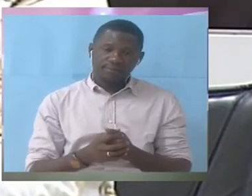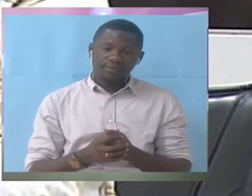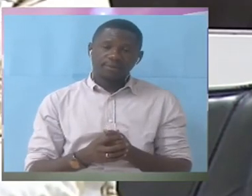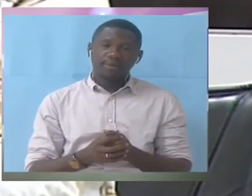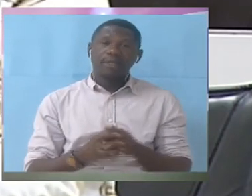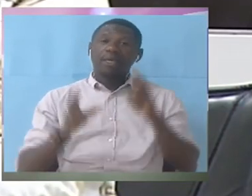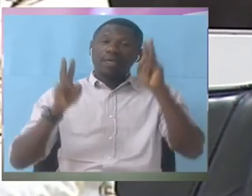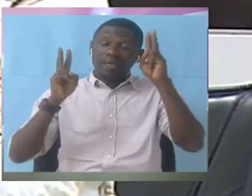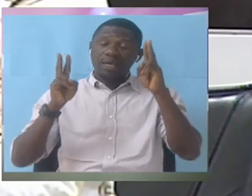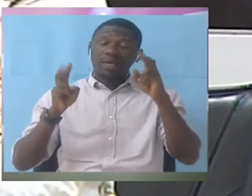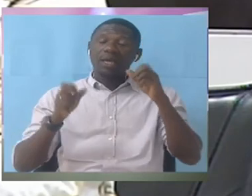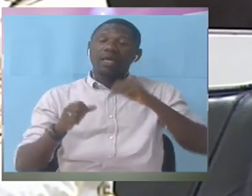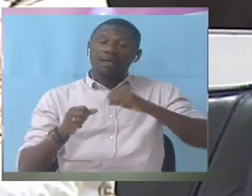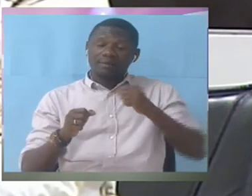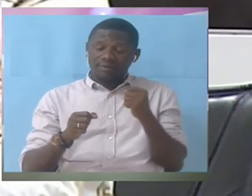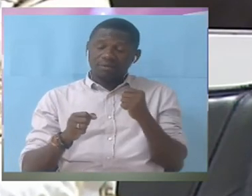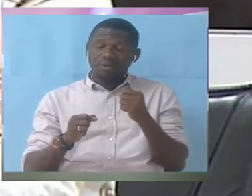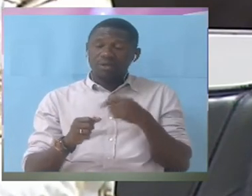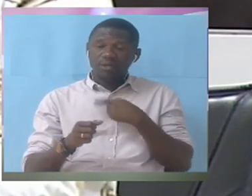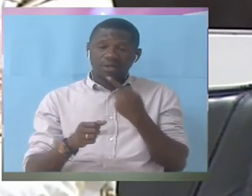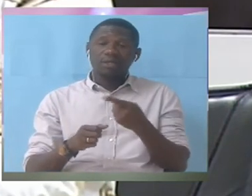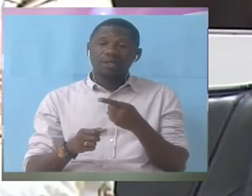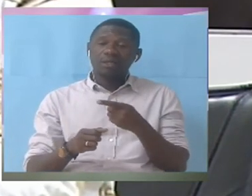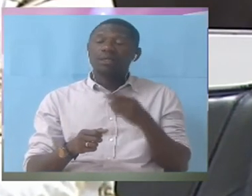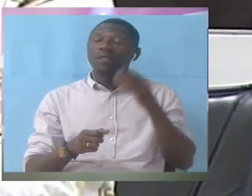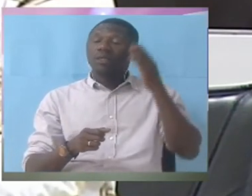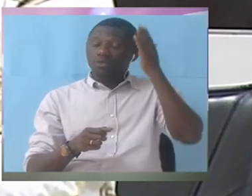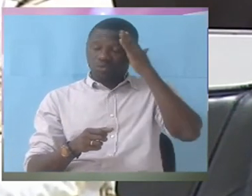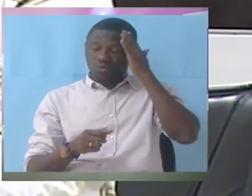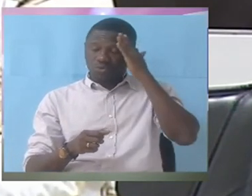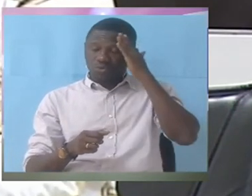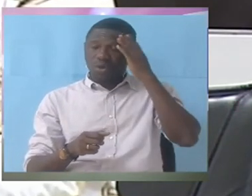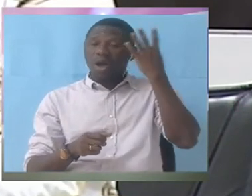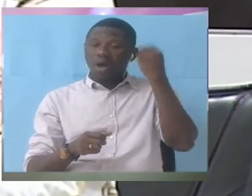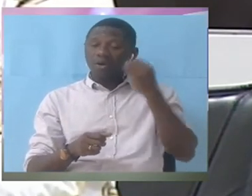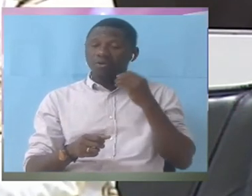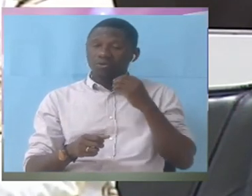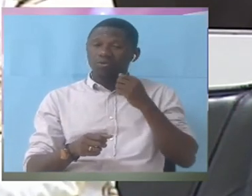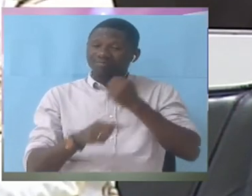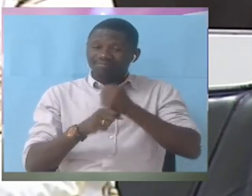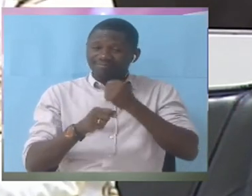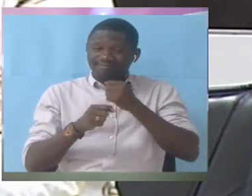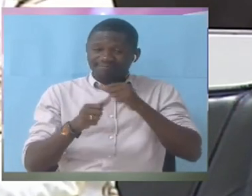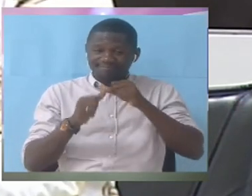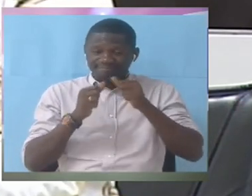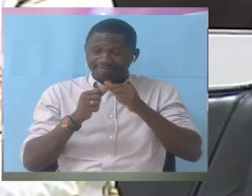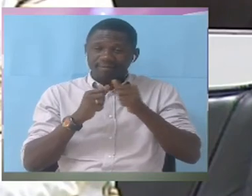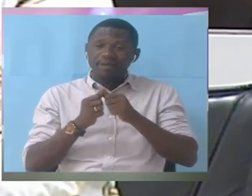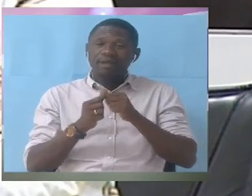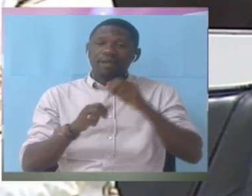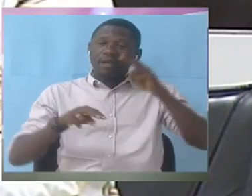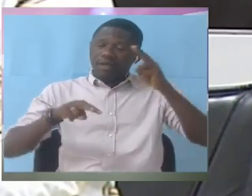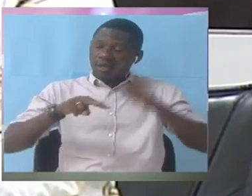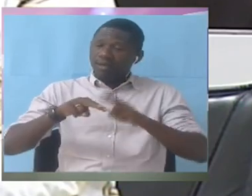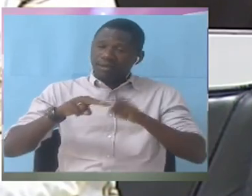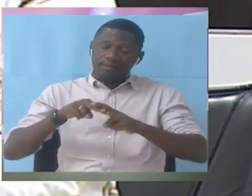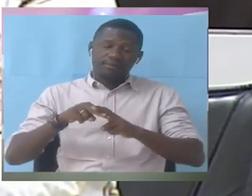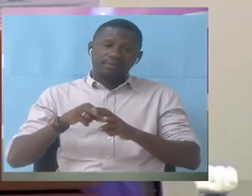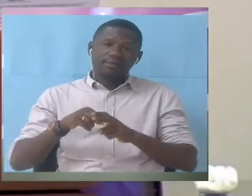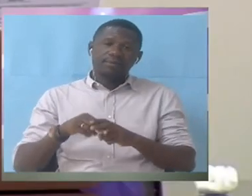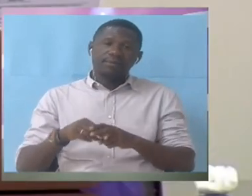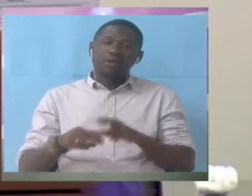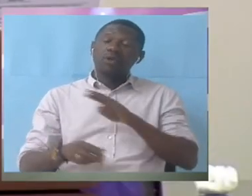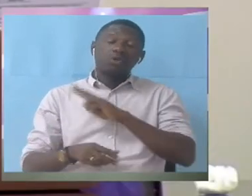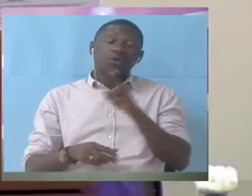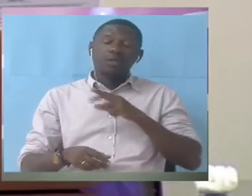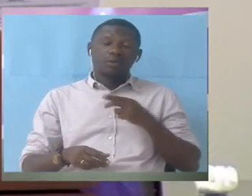he insisted that he knows how to cure HIV. Mom dal dafa degeural ne mom xamna ni ñoo fajé HIV.